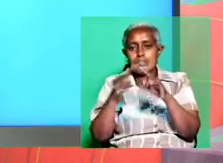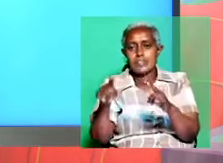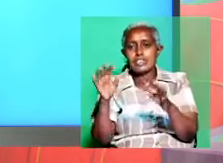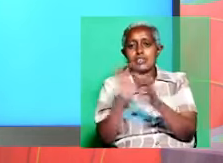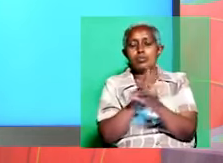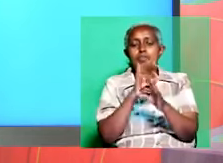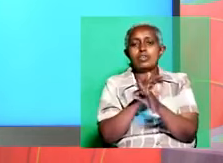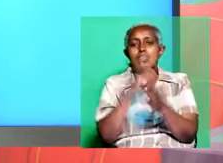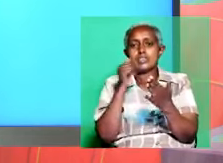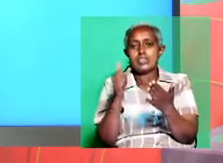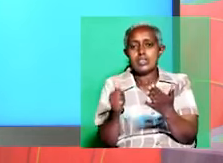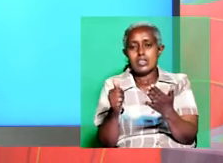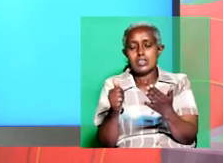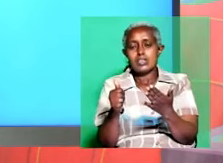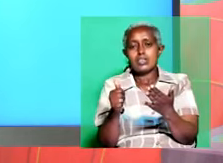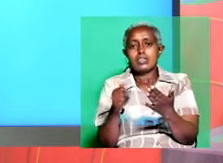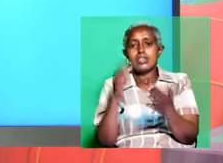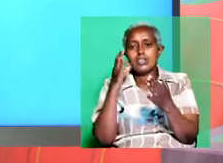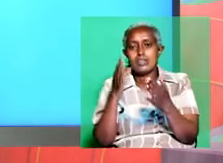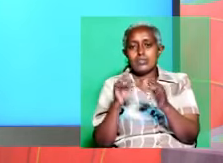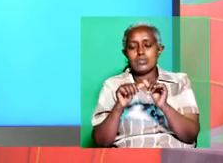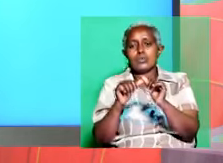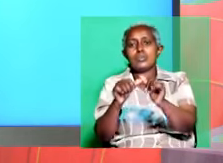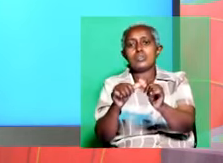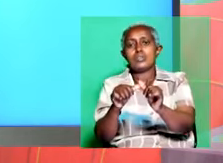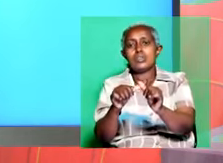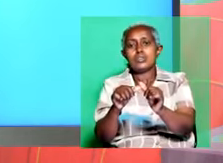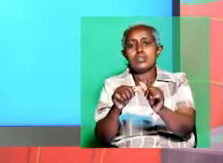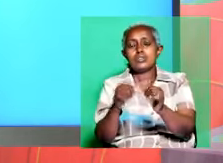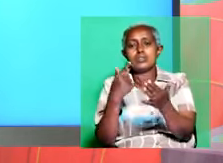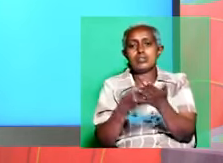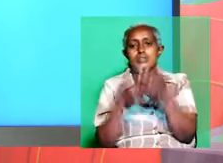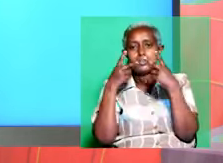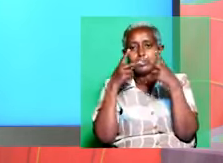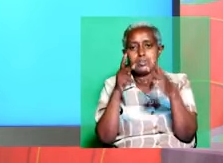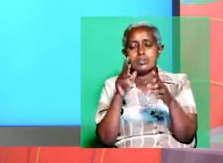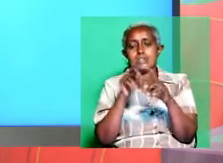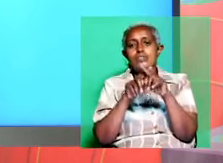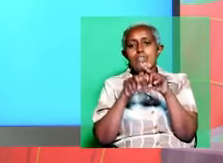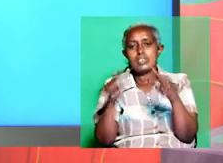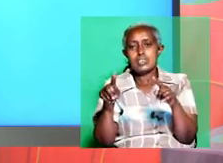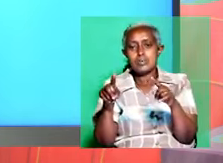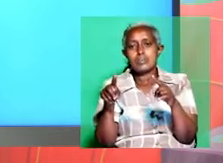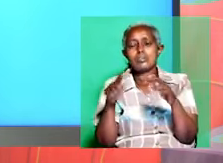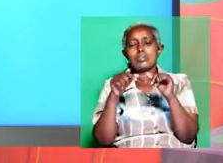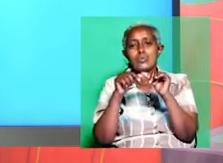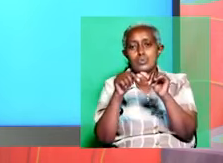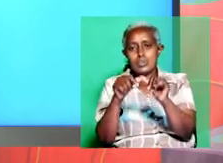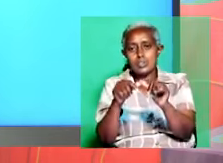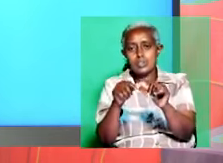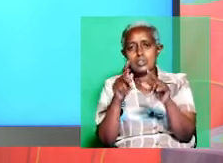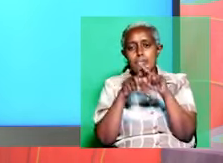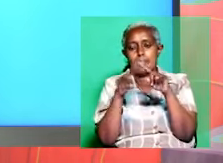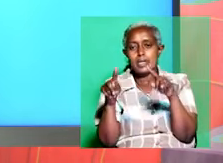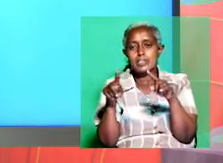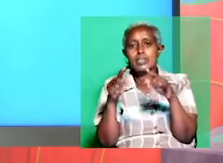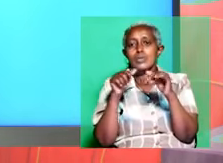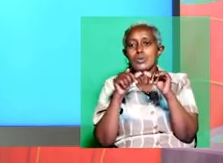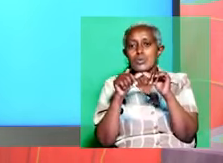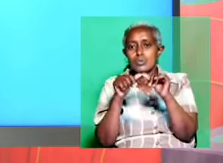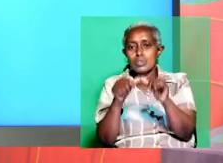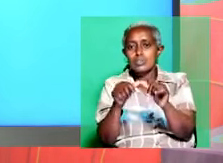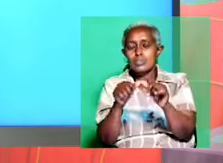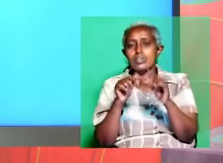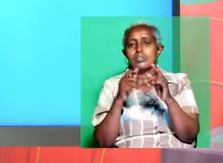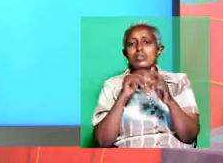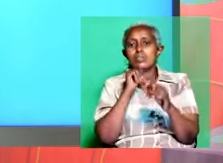differentiable function at a, then f is continuous. We have also seen this one. Differentiability implies continuity, but